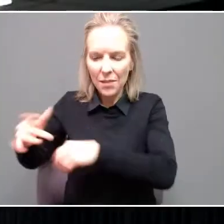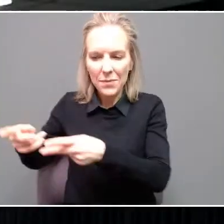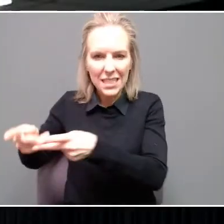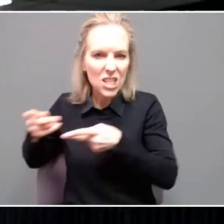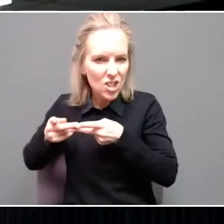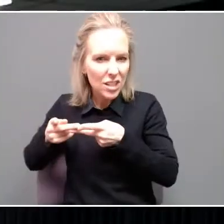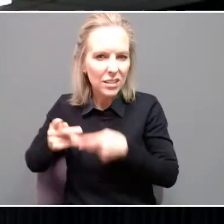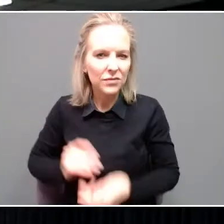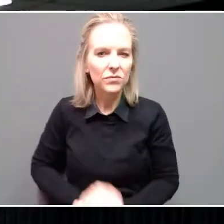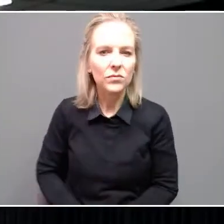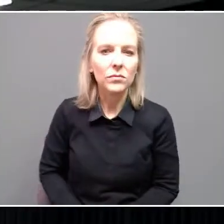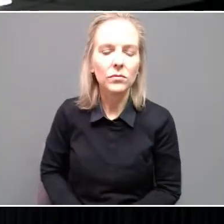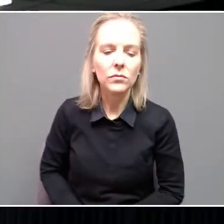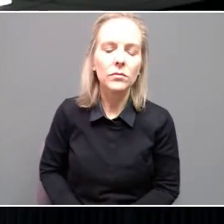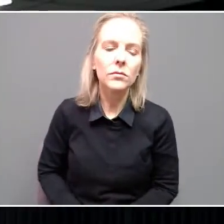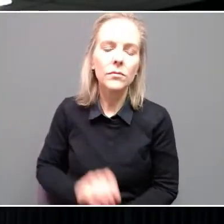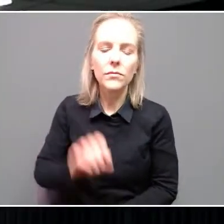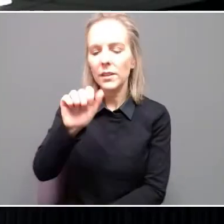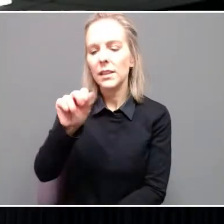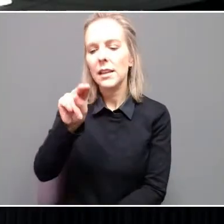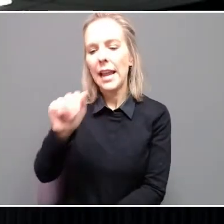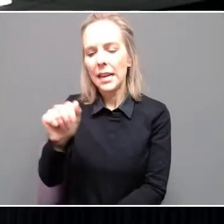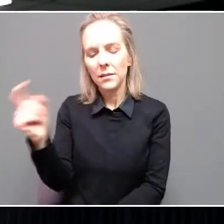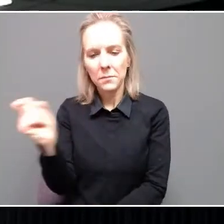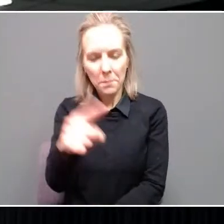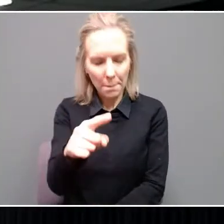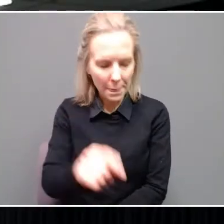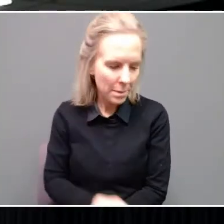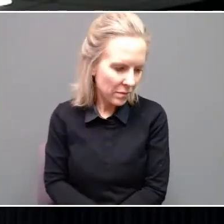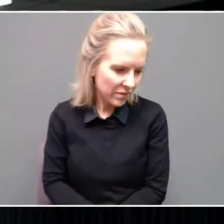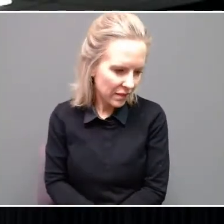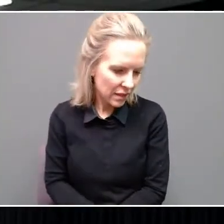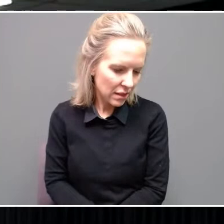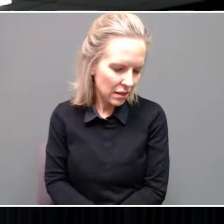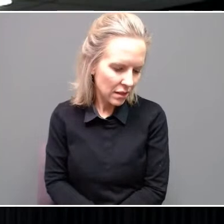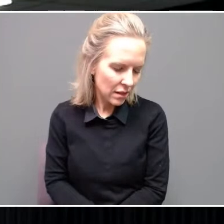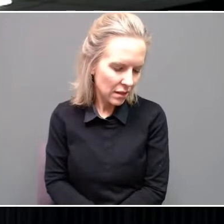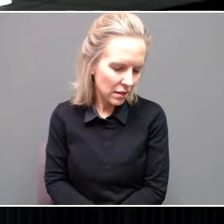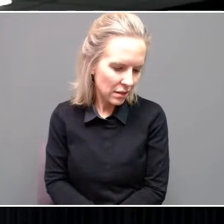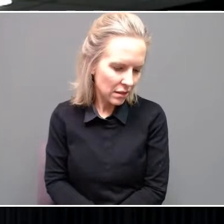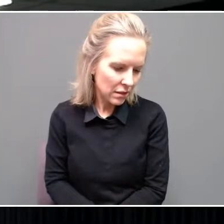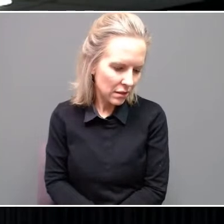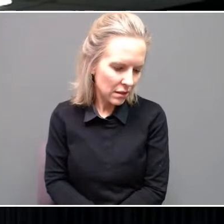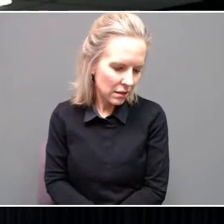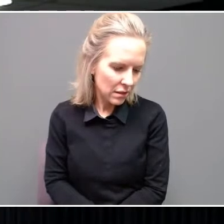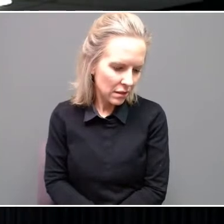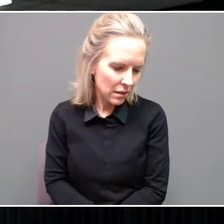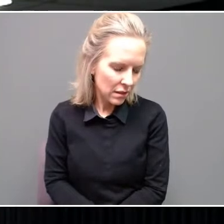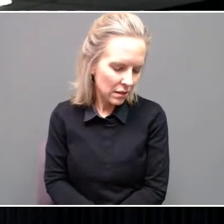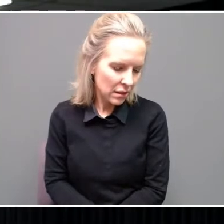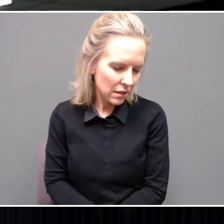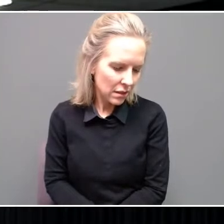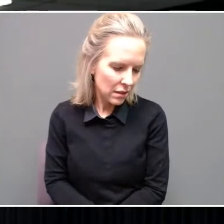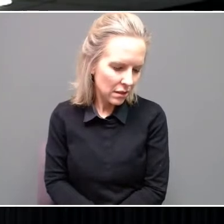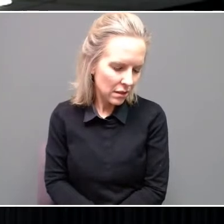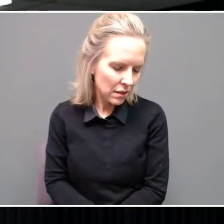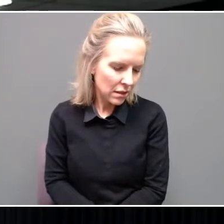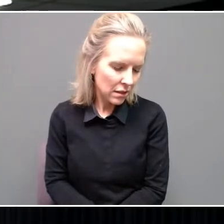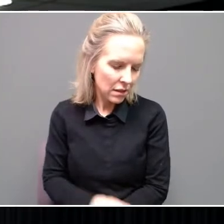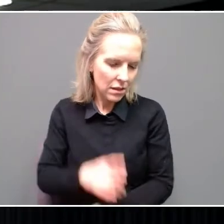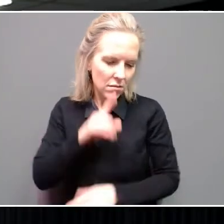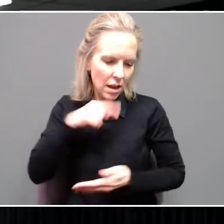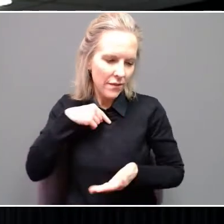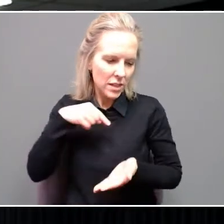Latek. Thanks, Governor. I know, like the rest of us, you've been monitoring the situation in DC with the debt ceiling having been